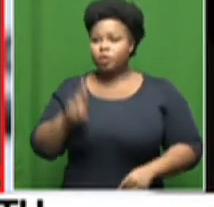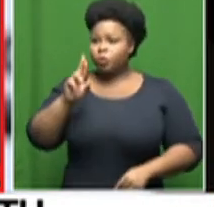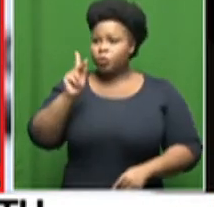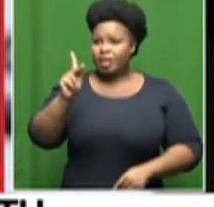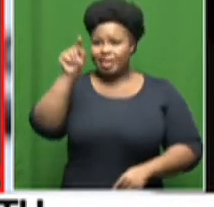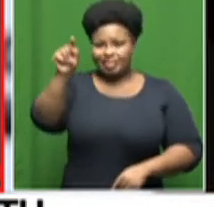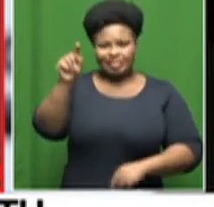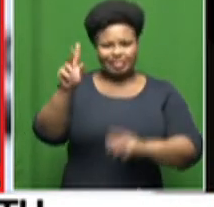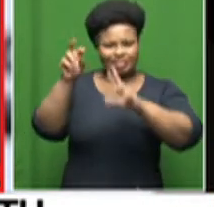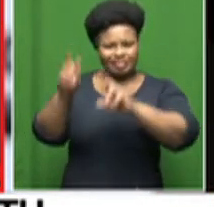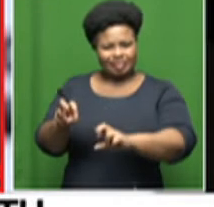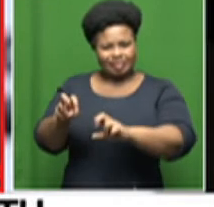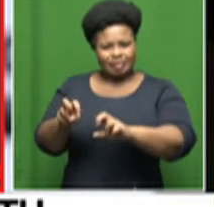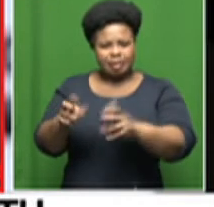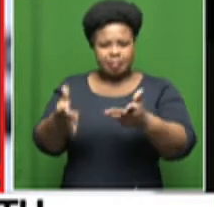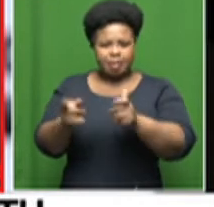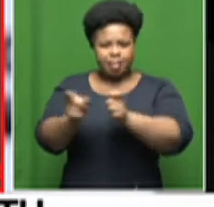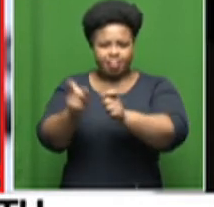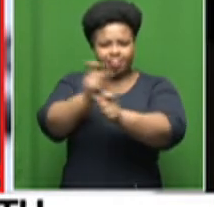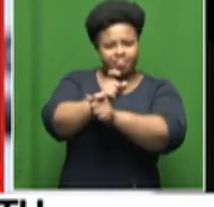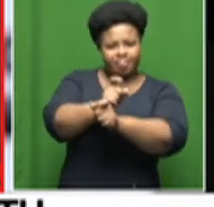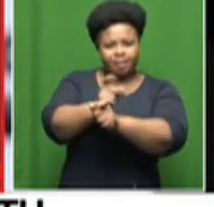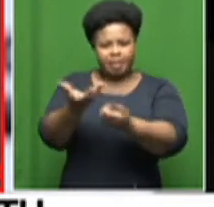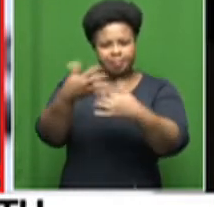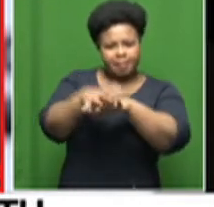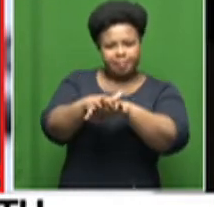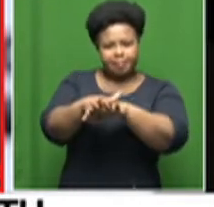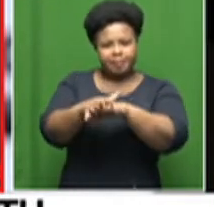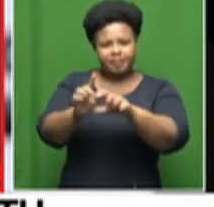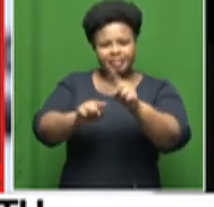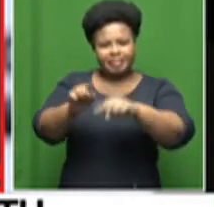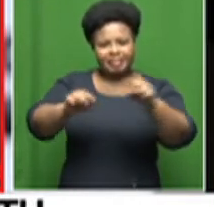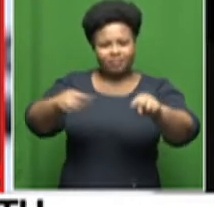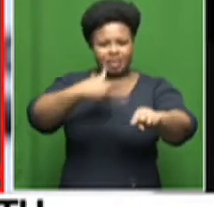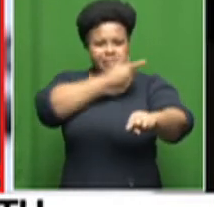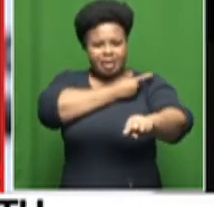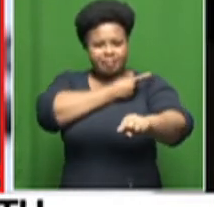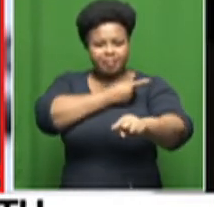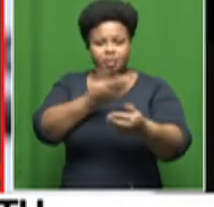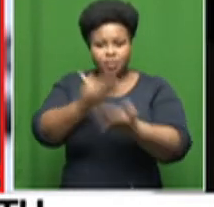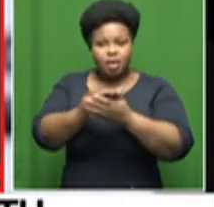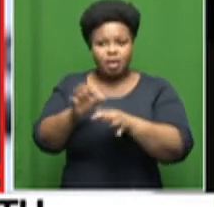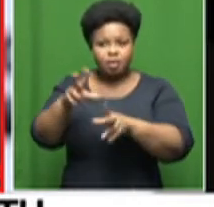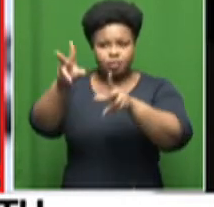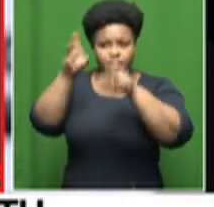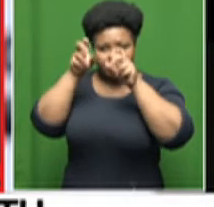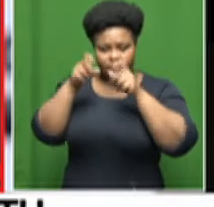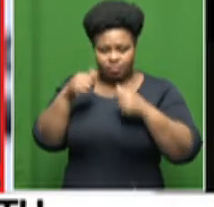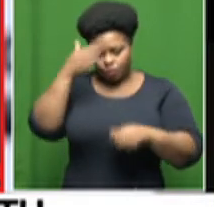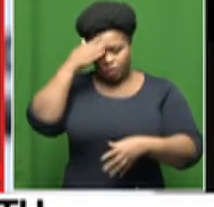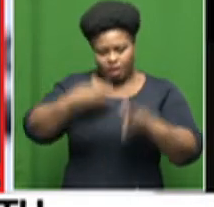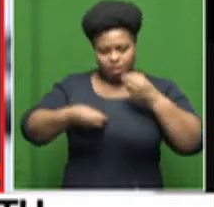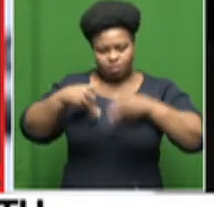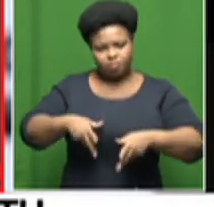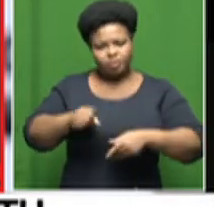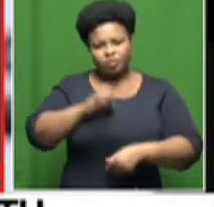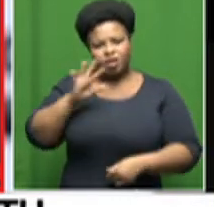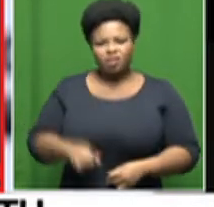looking at a mix and match of various vaccines will give us quite important clues. But given that we already